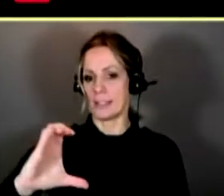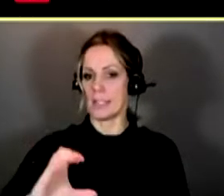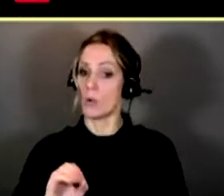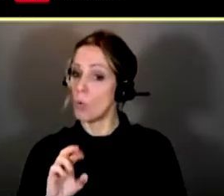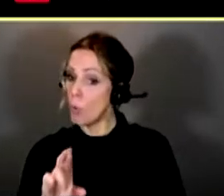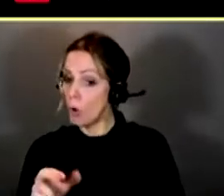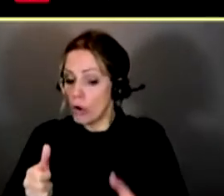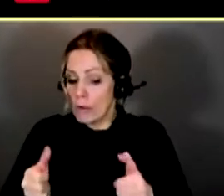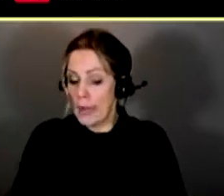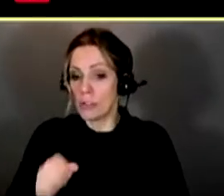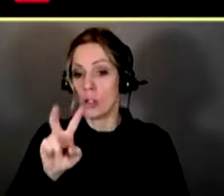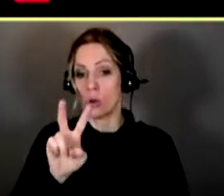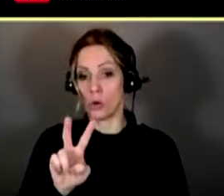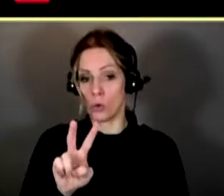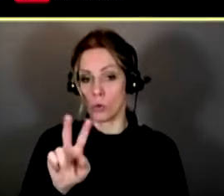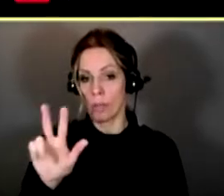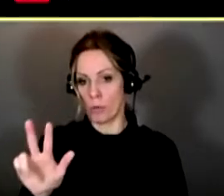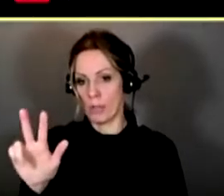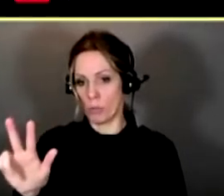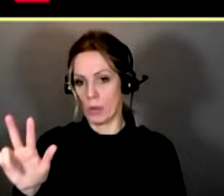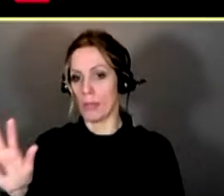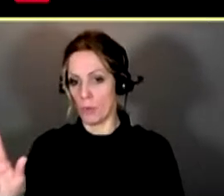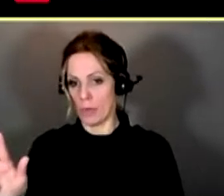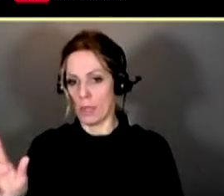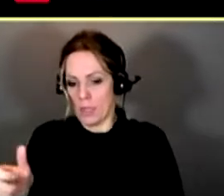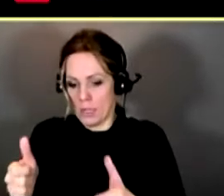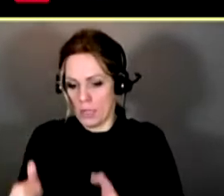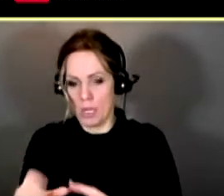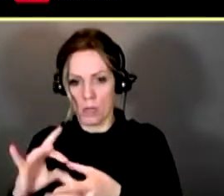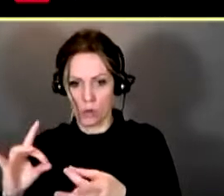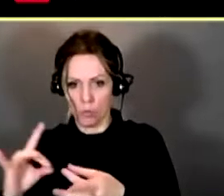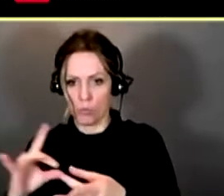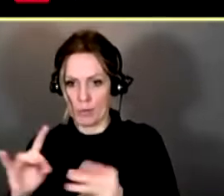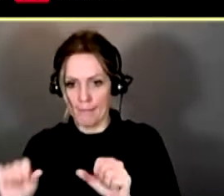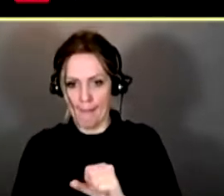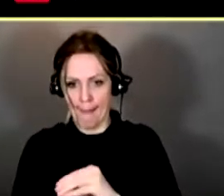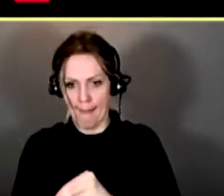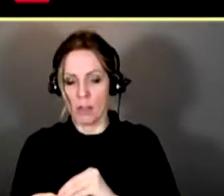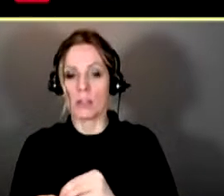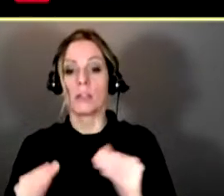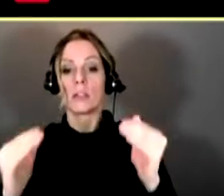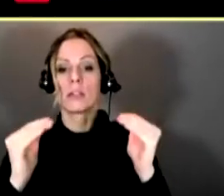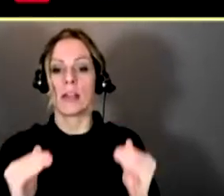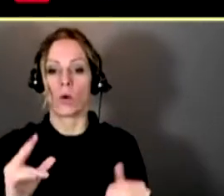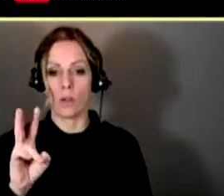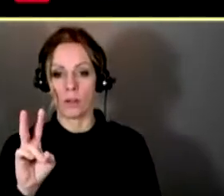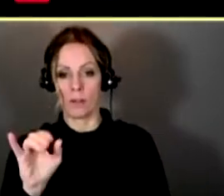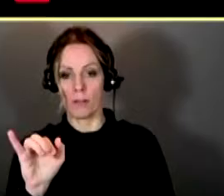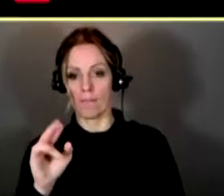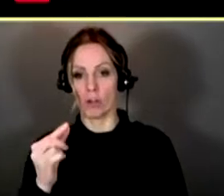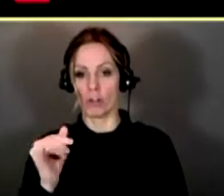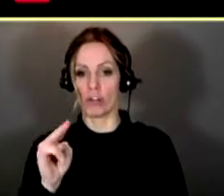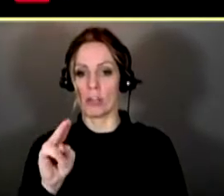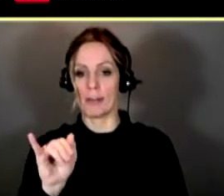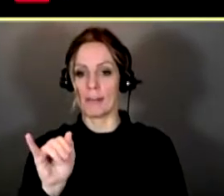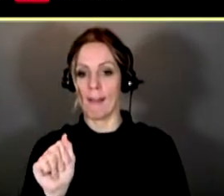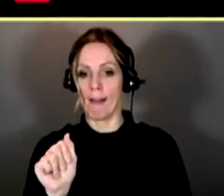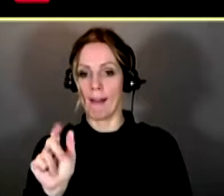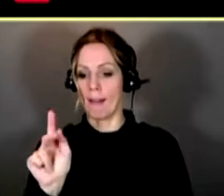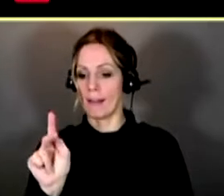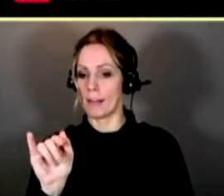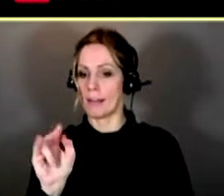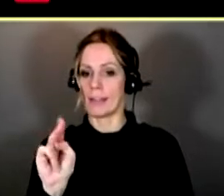text with your comments. Our next caller is going to be Virginia Kinlock. I hope I've said that name correctly. She's also